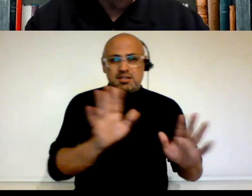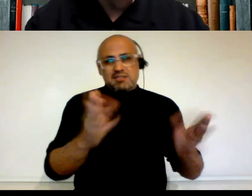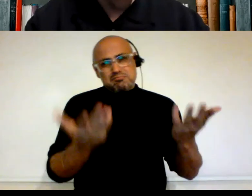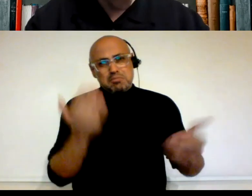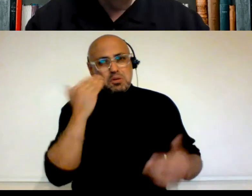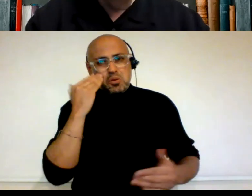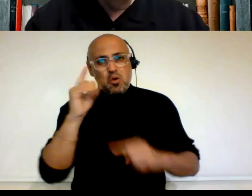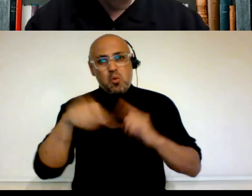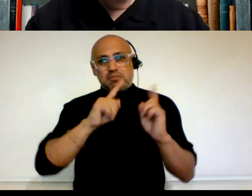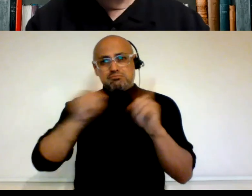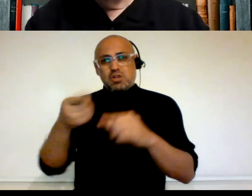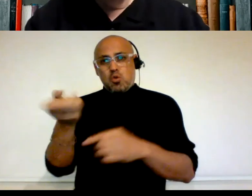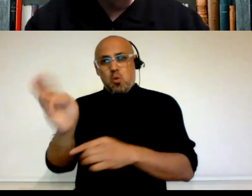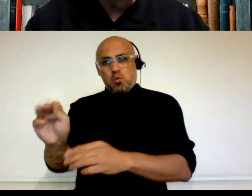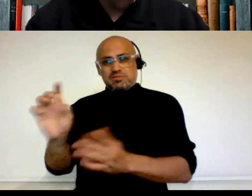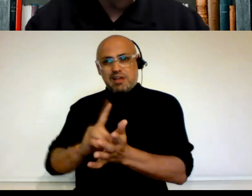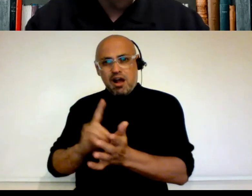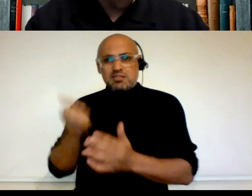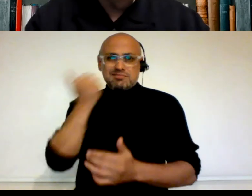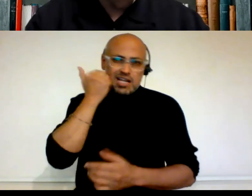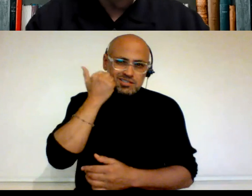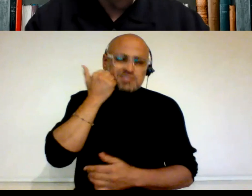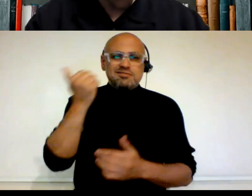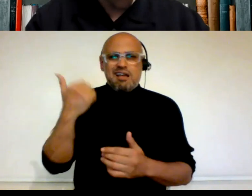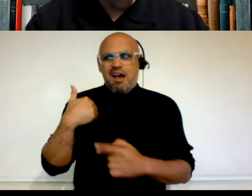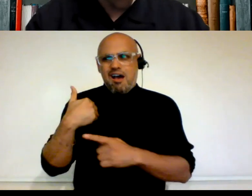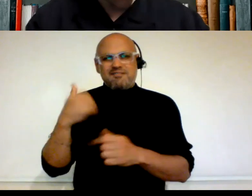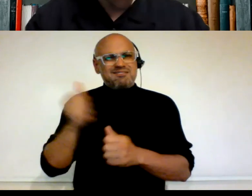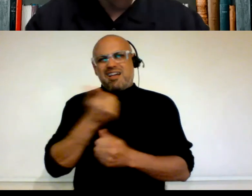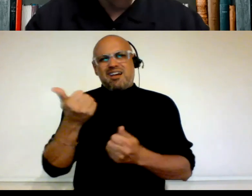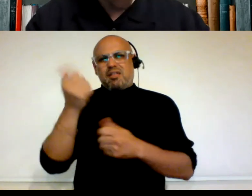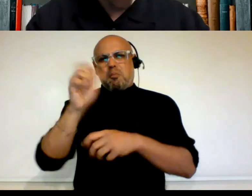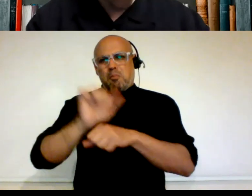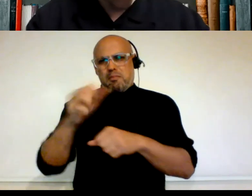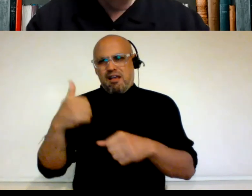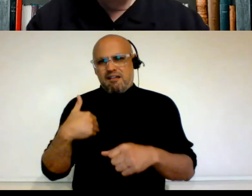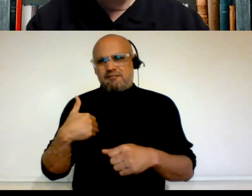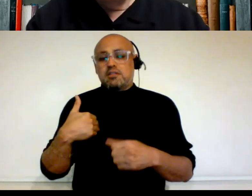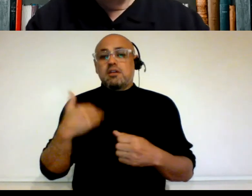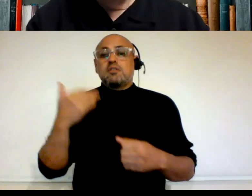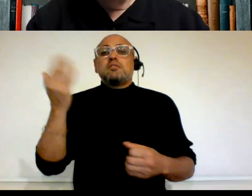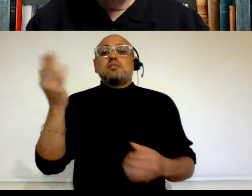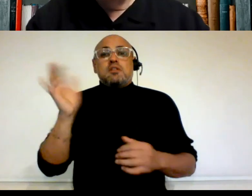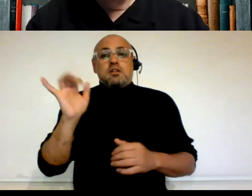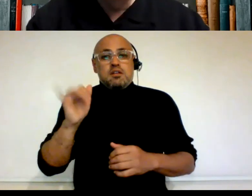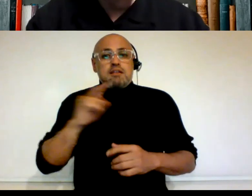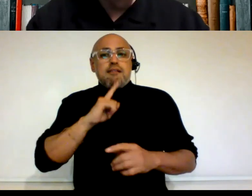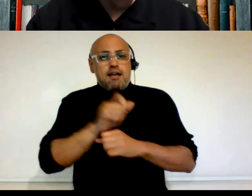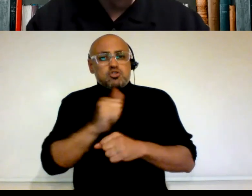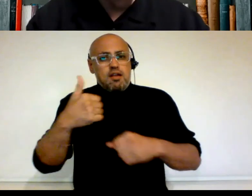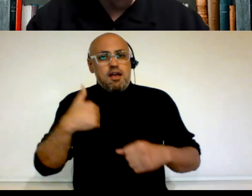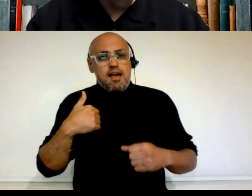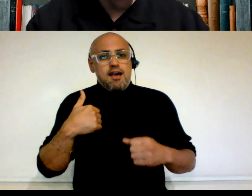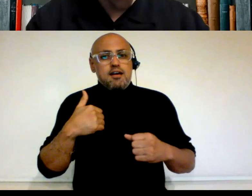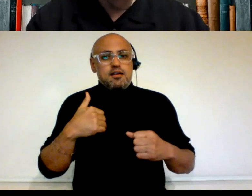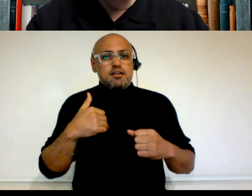to your own medical doctor or your dentist or any other appointments you might have. Because of that, we actually are building in